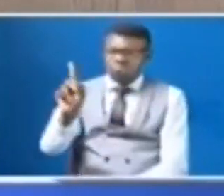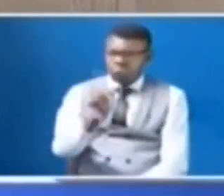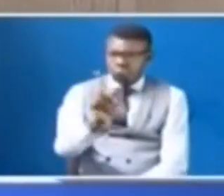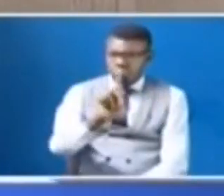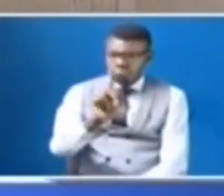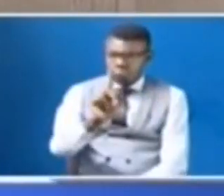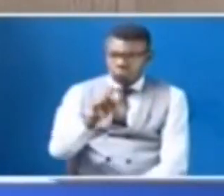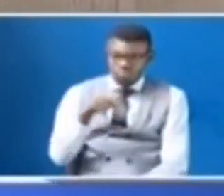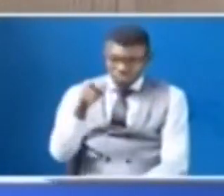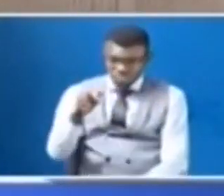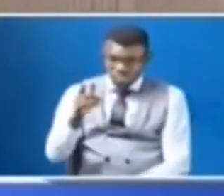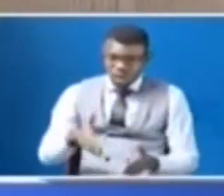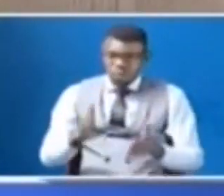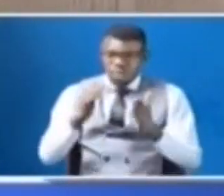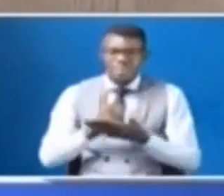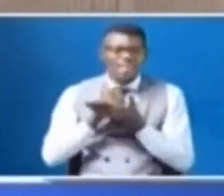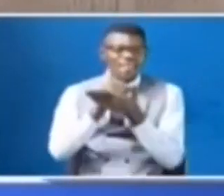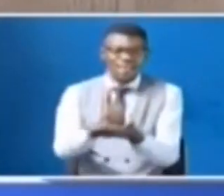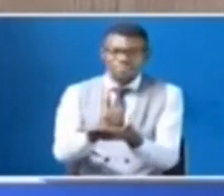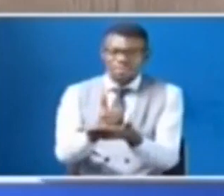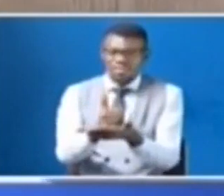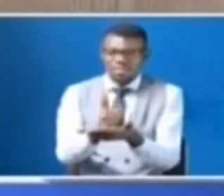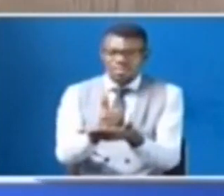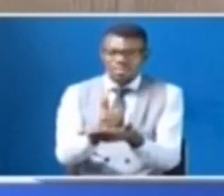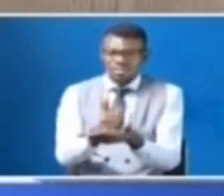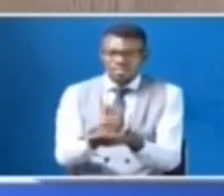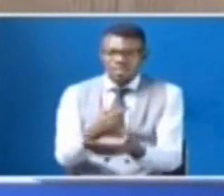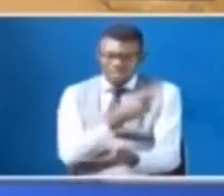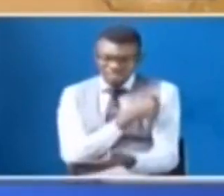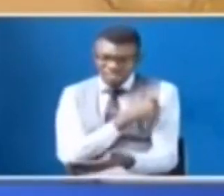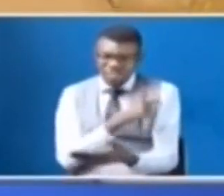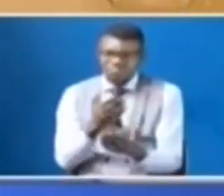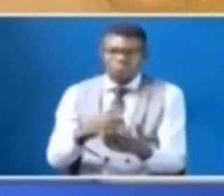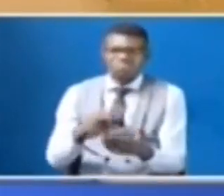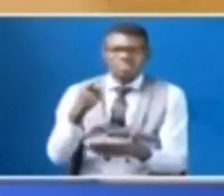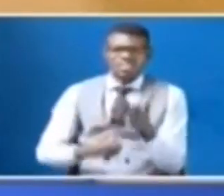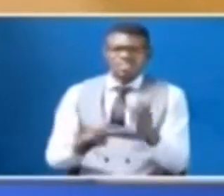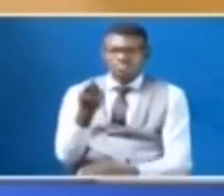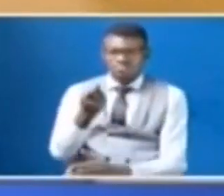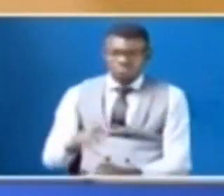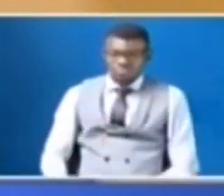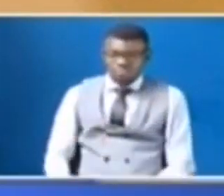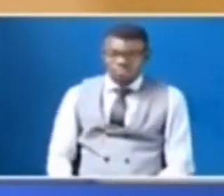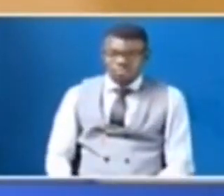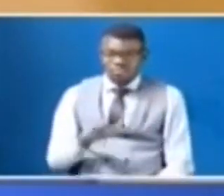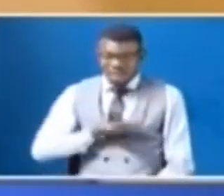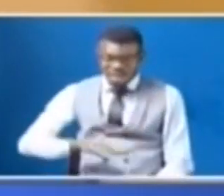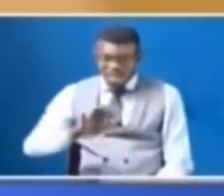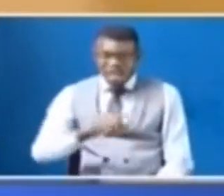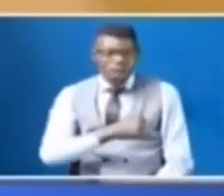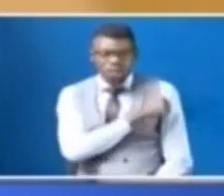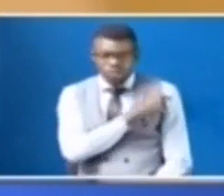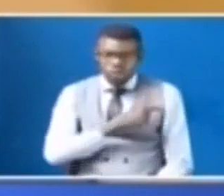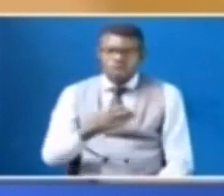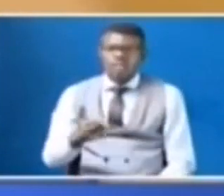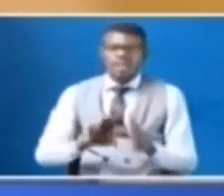this treatment methods, the treatment time is considerably less. Advancements in medicine are happening every now